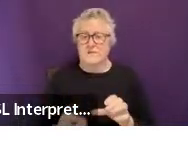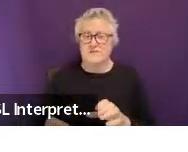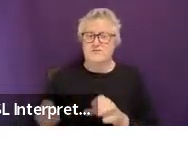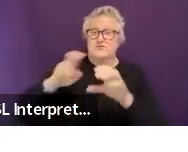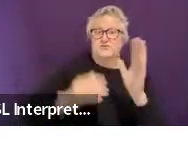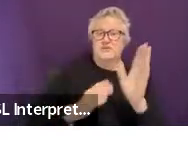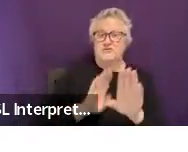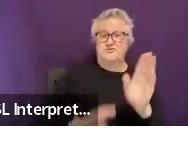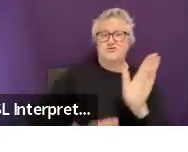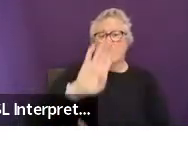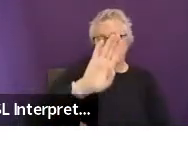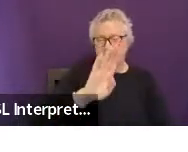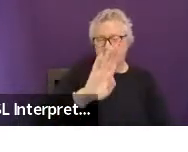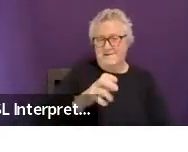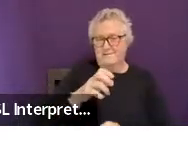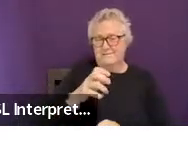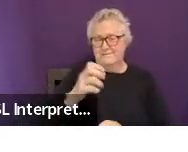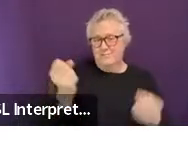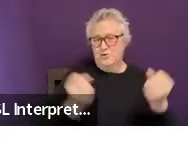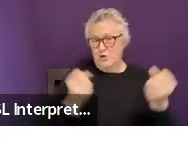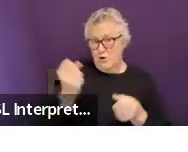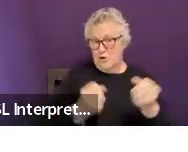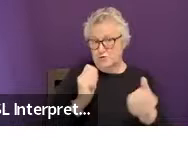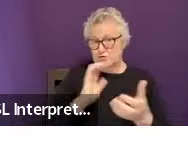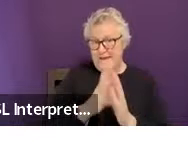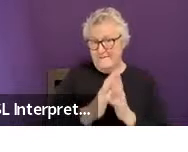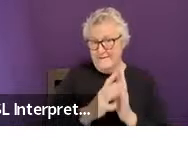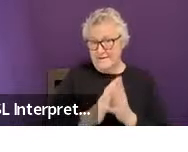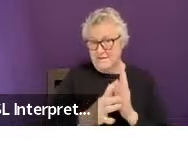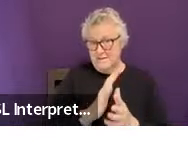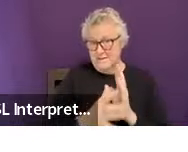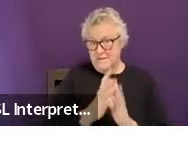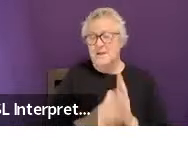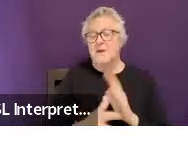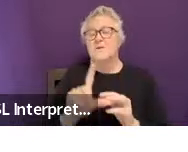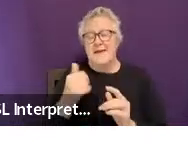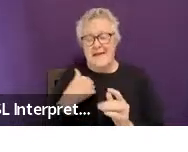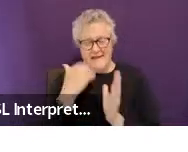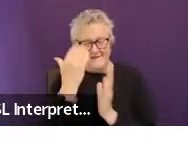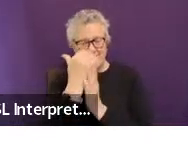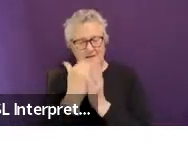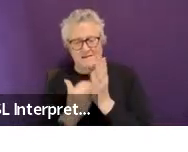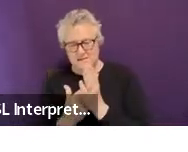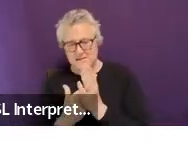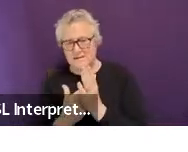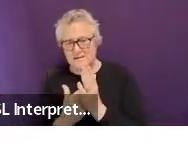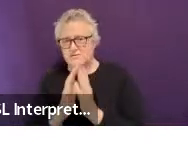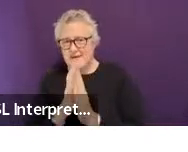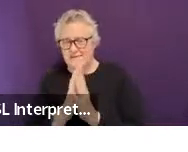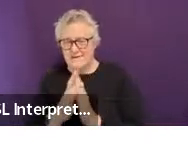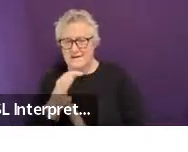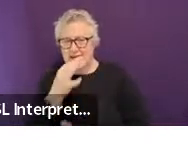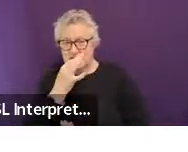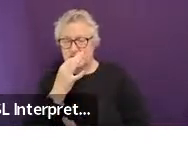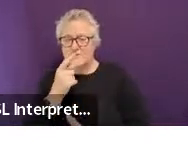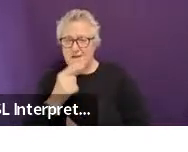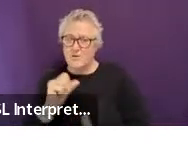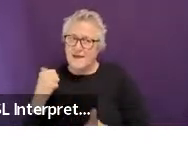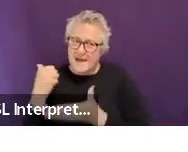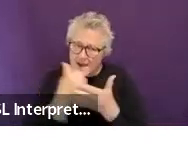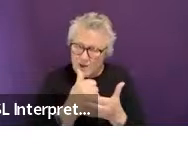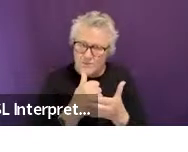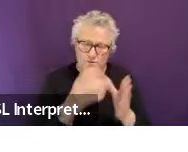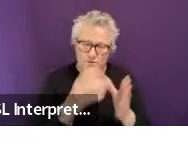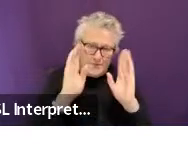traffic created by the bridge project. We have enlisted transportation experts who will support you by paying attention to the details, the number of